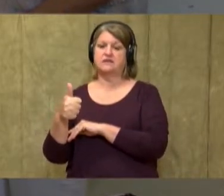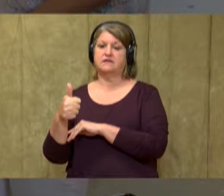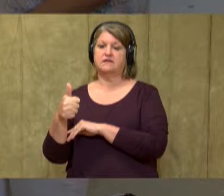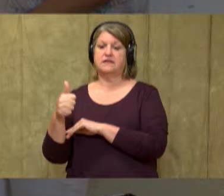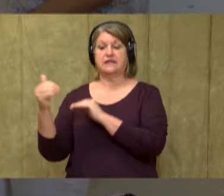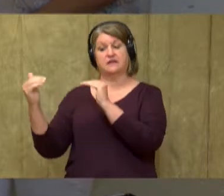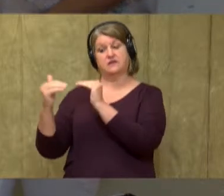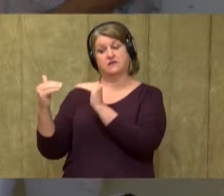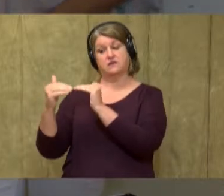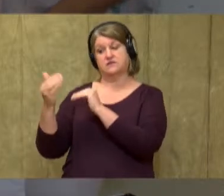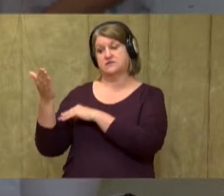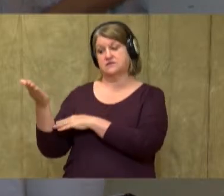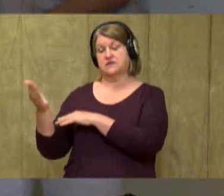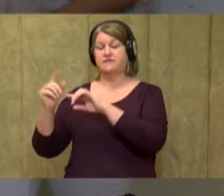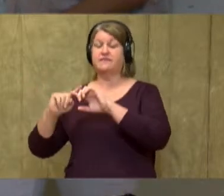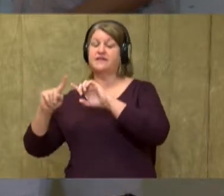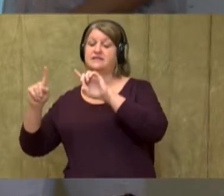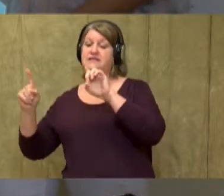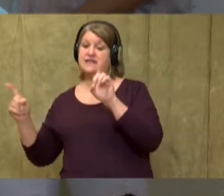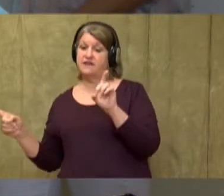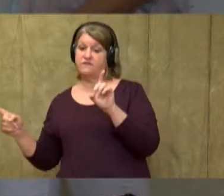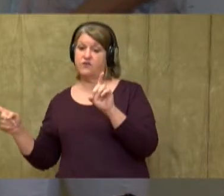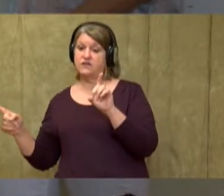gives you the difference of